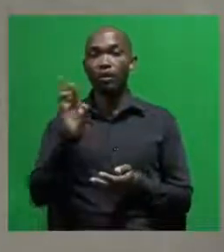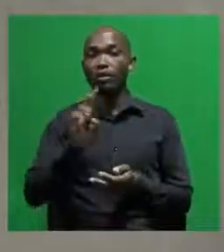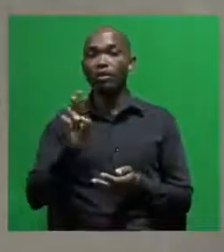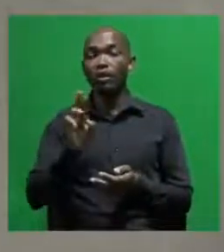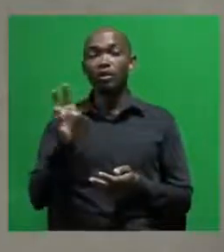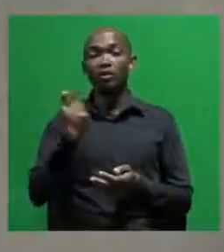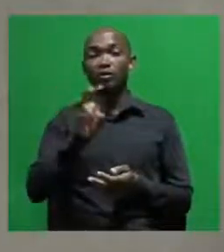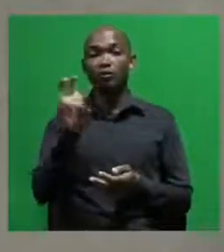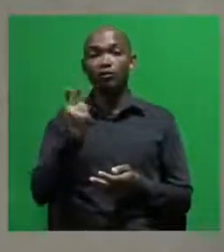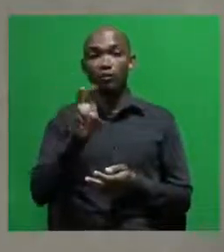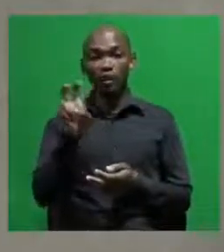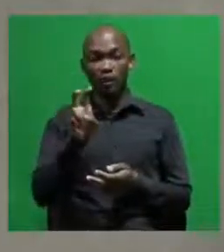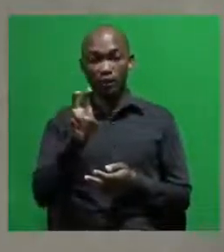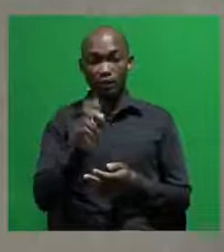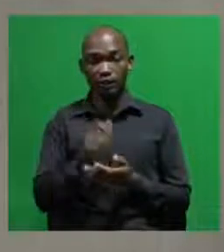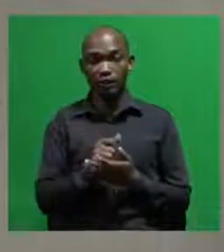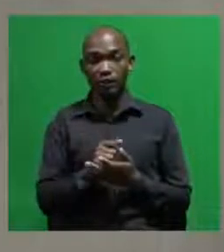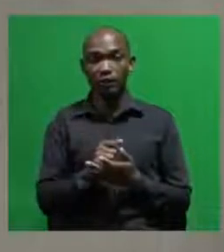required to find